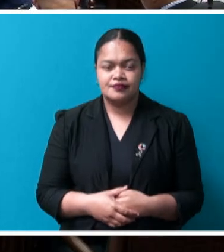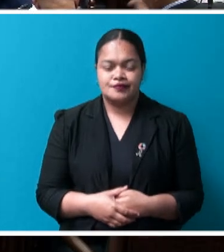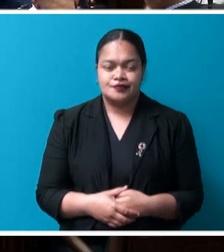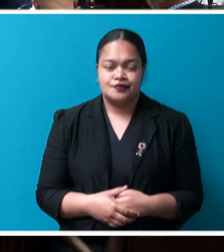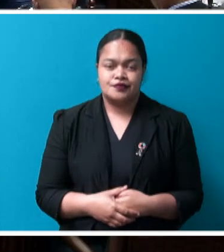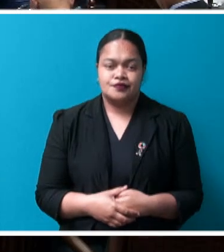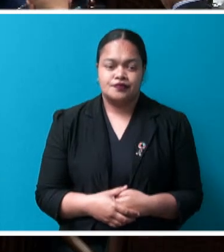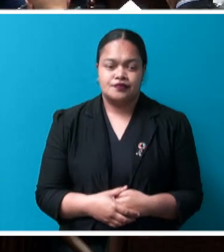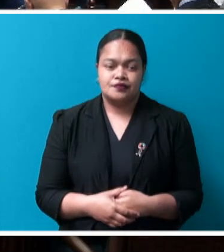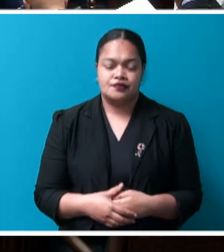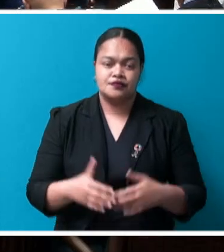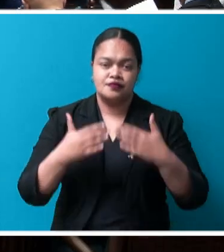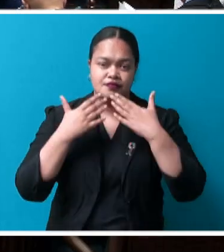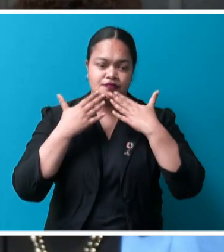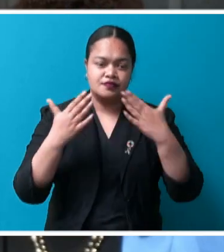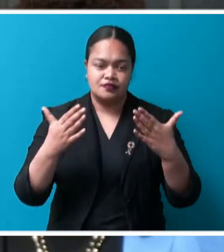Thank you, Mr. Speaker, and I thank